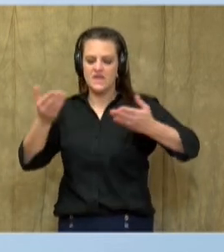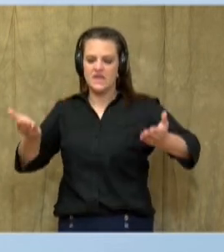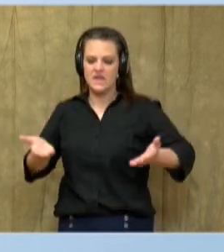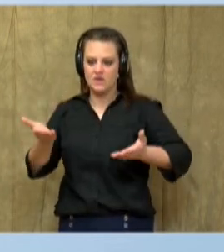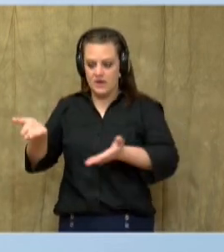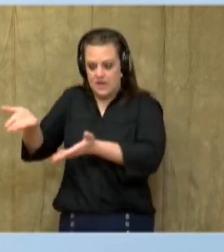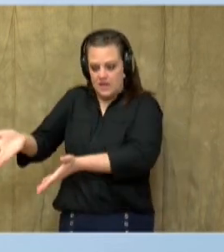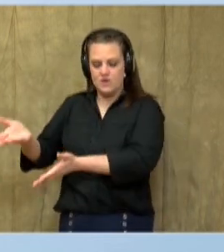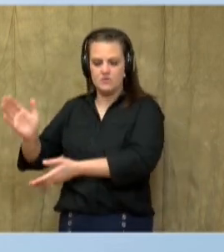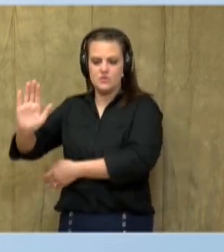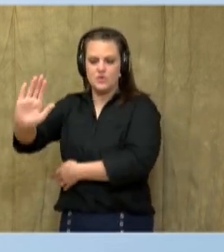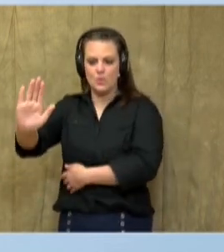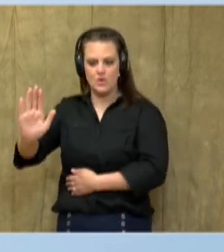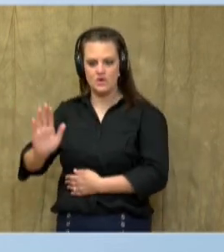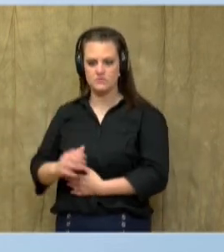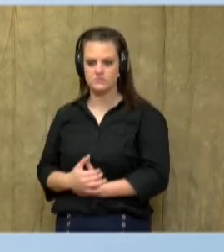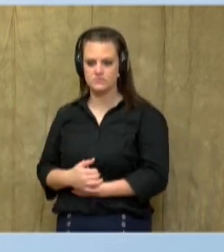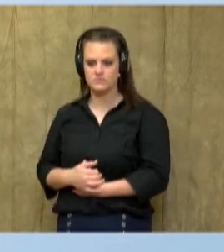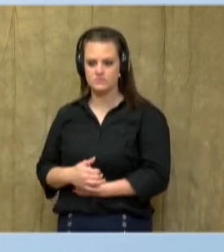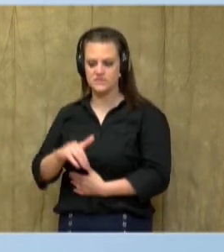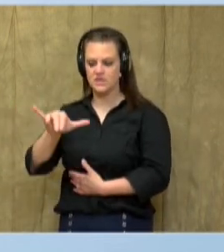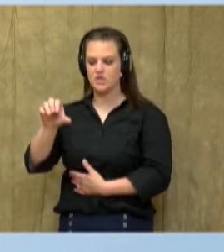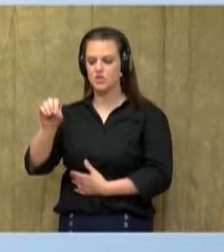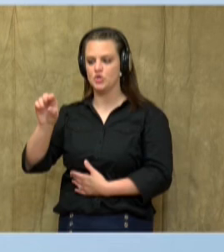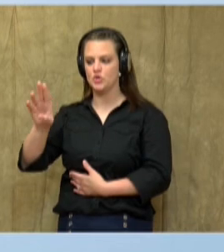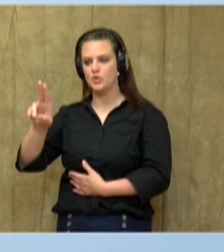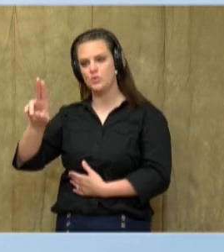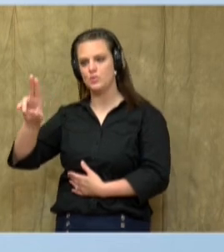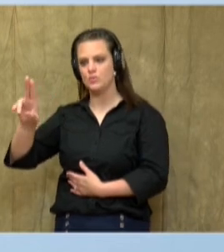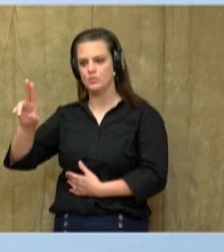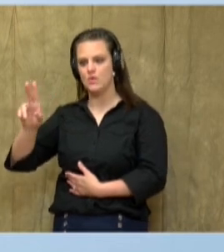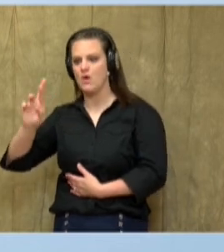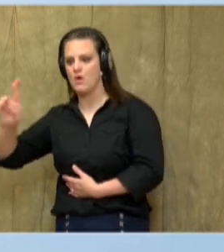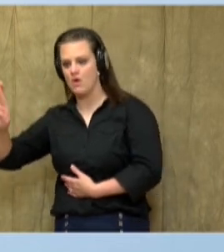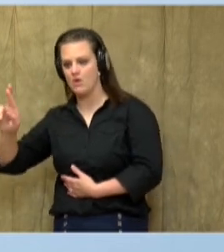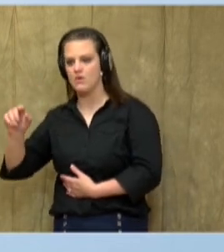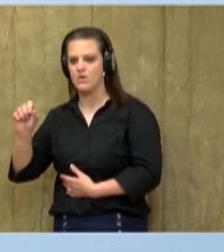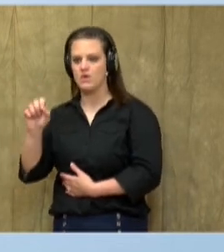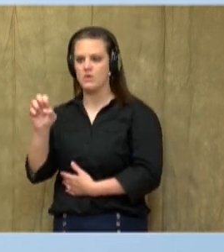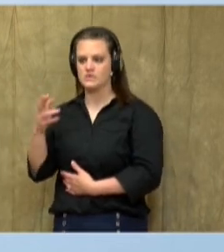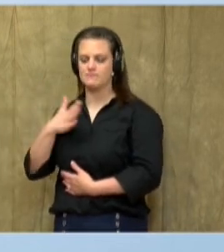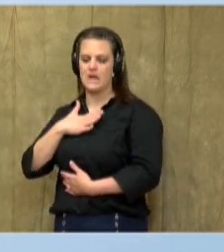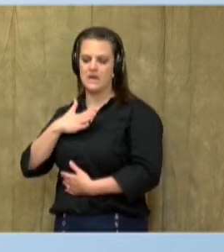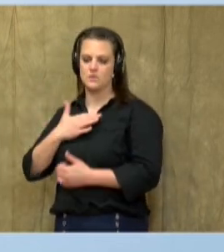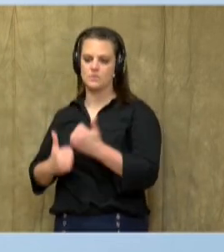backpack. Is it you are, or do I own the backpack?